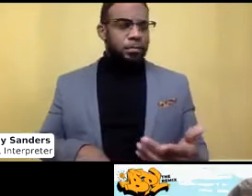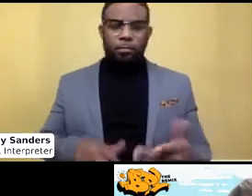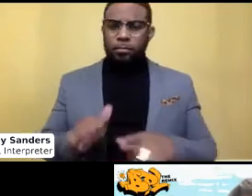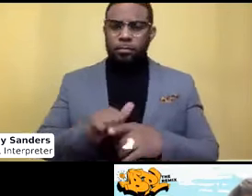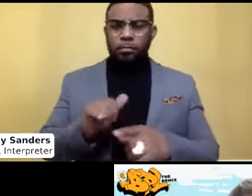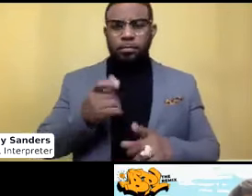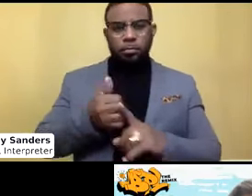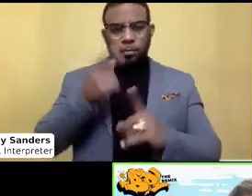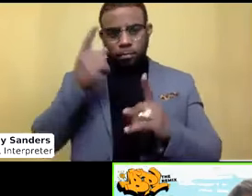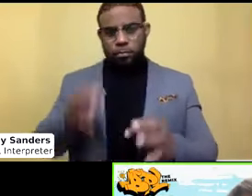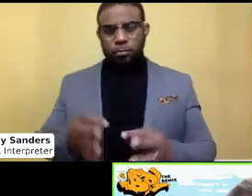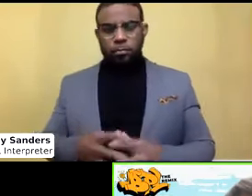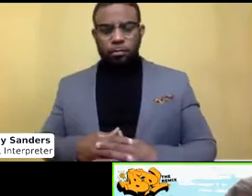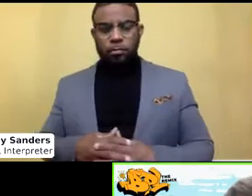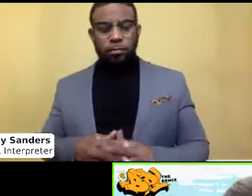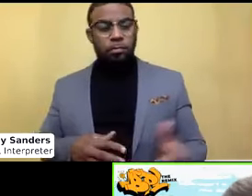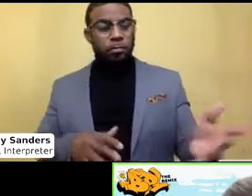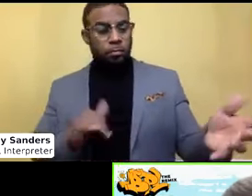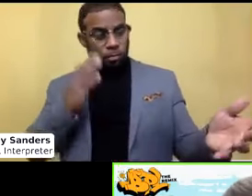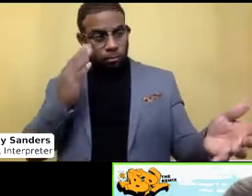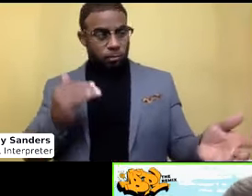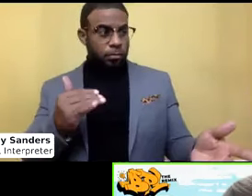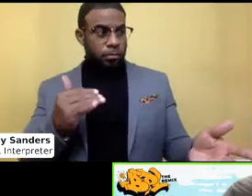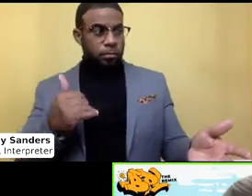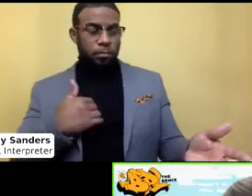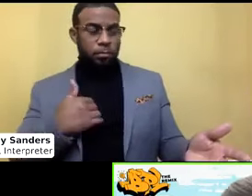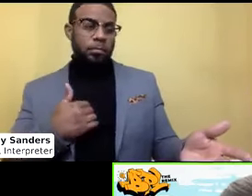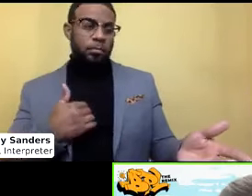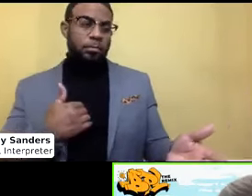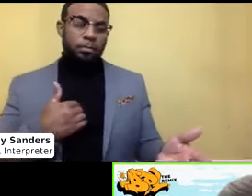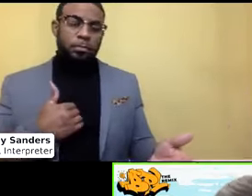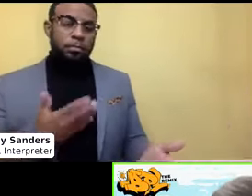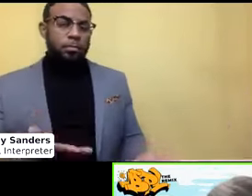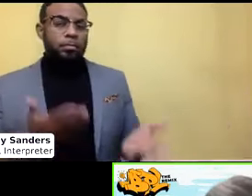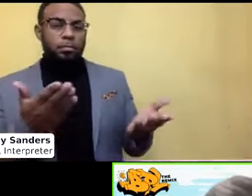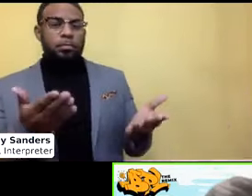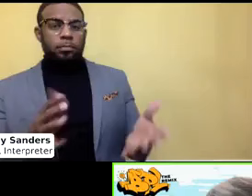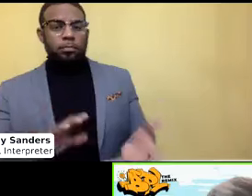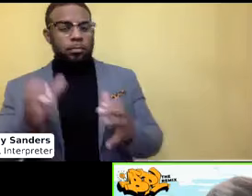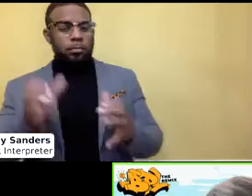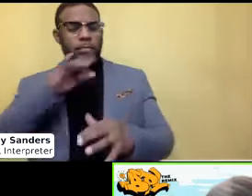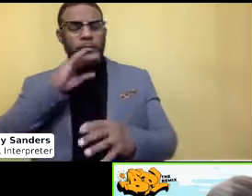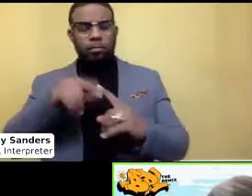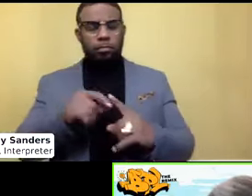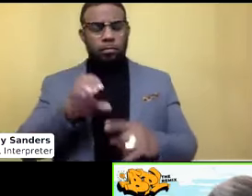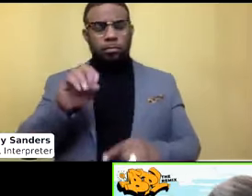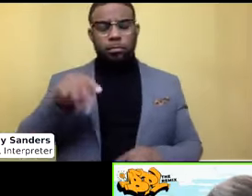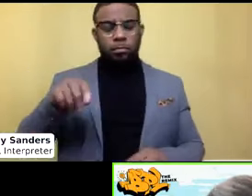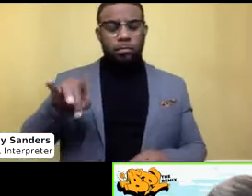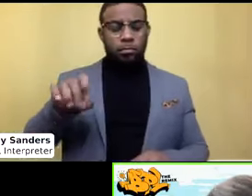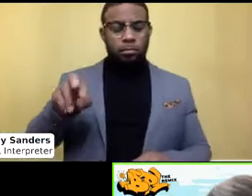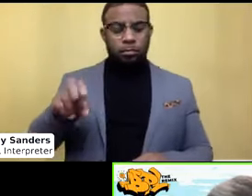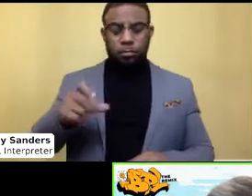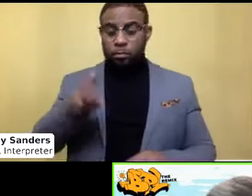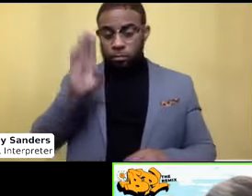exercise self-determination. Well, that is why I even raised corruption. You mentioned compradors,